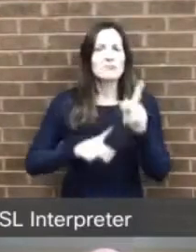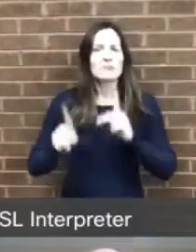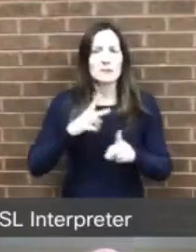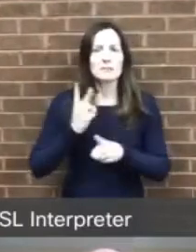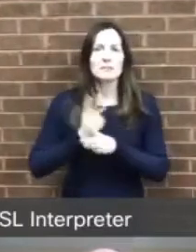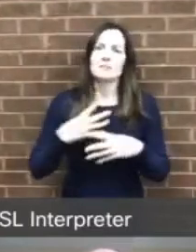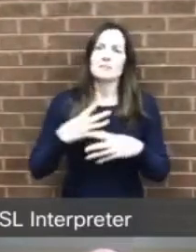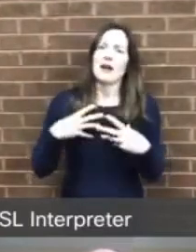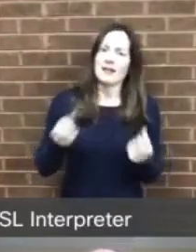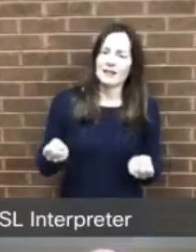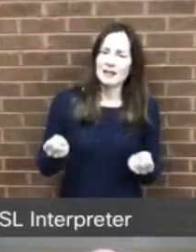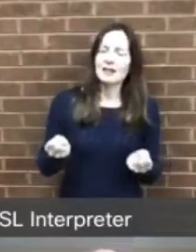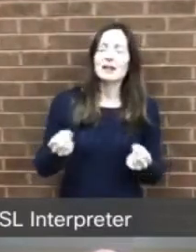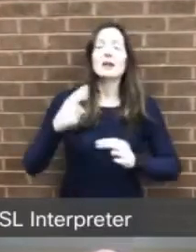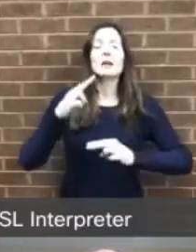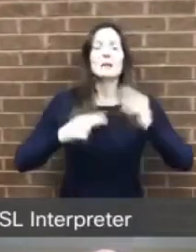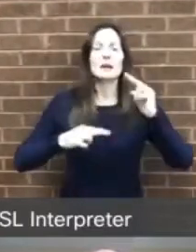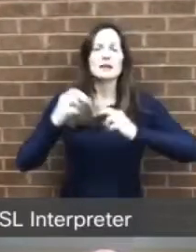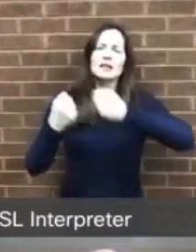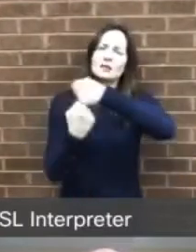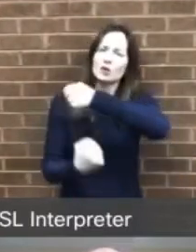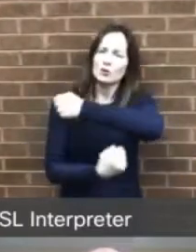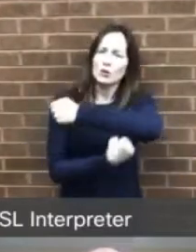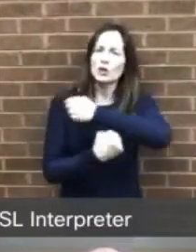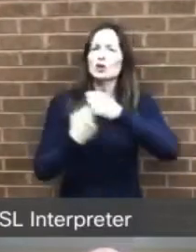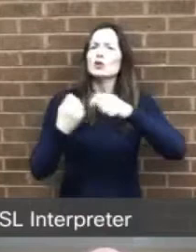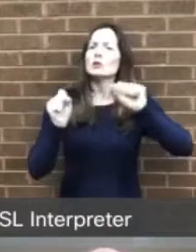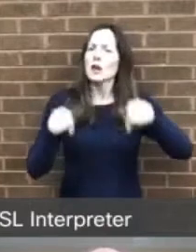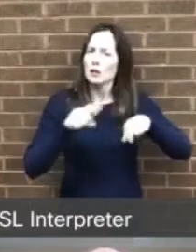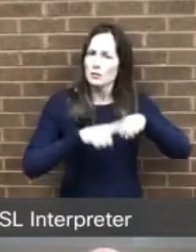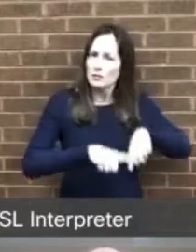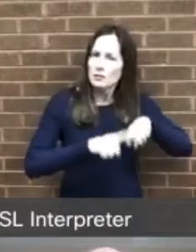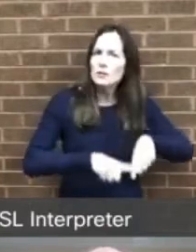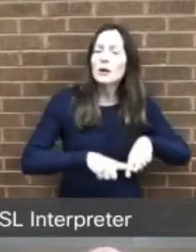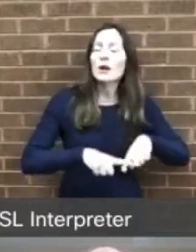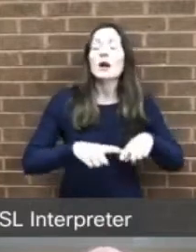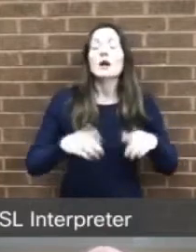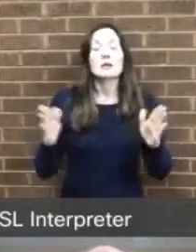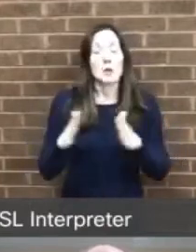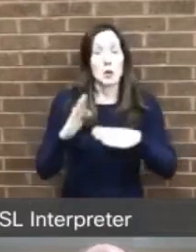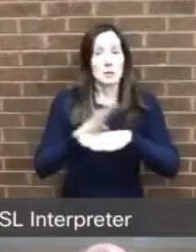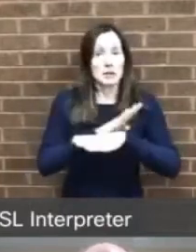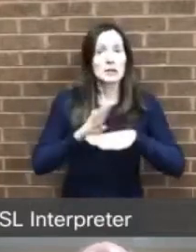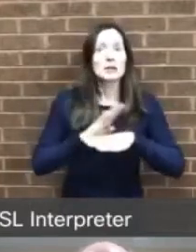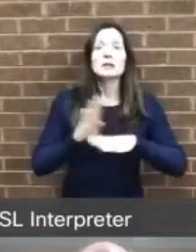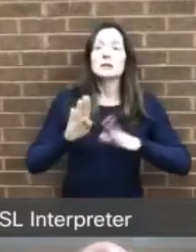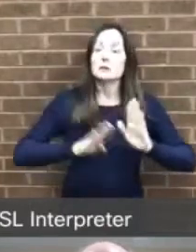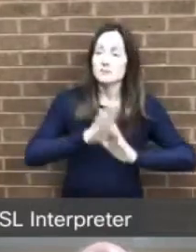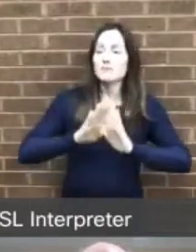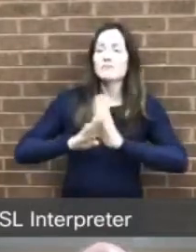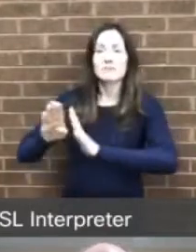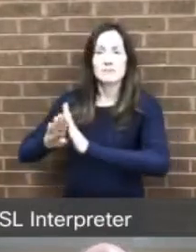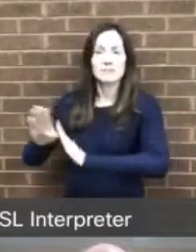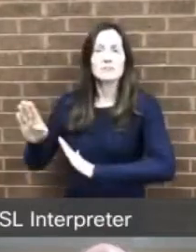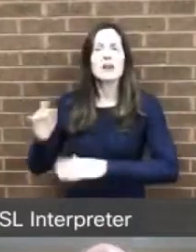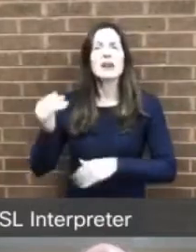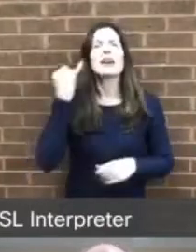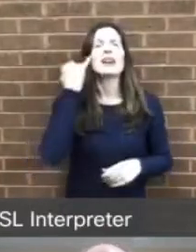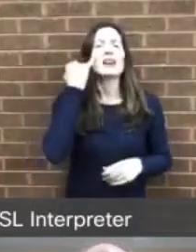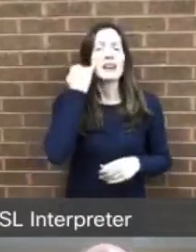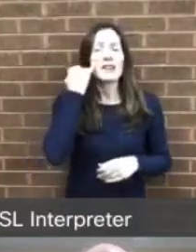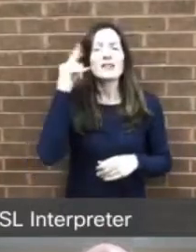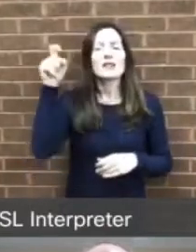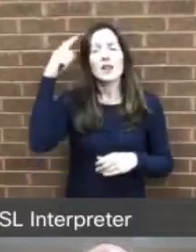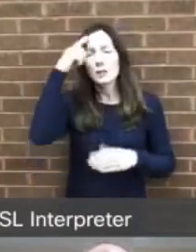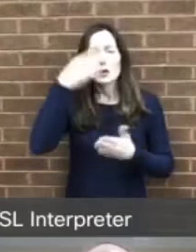and accessible infrastructure, promoting a small and prosperous business climate, and leading an innovative and efficient government that works better for